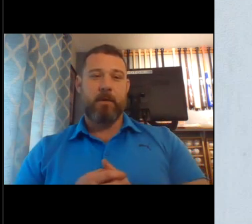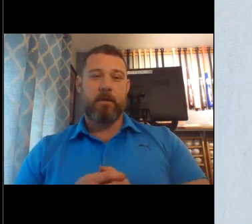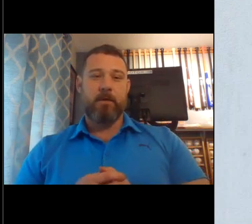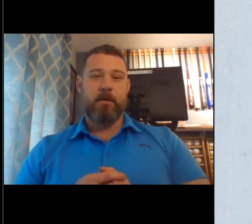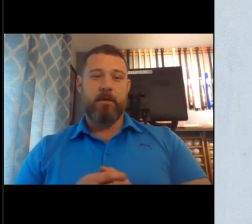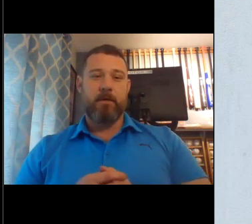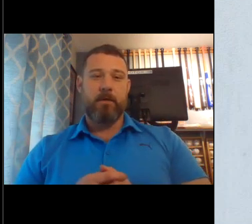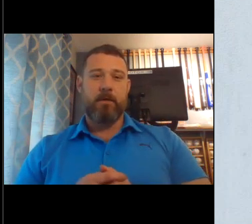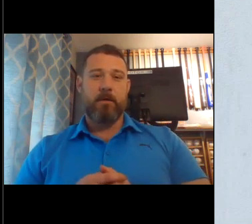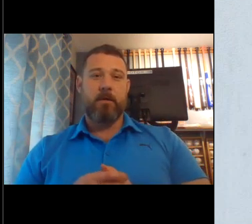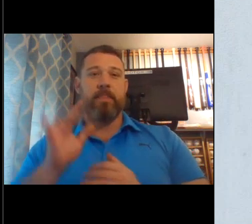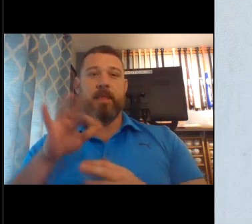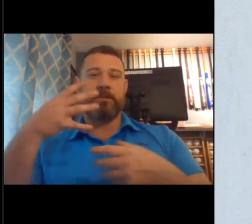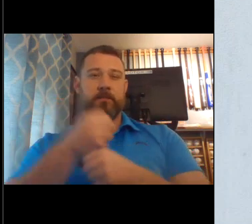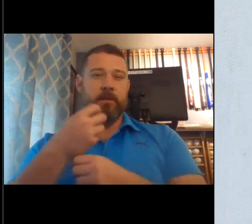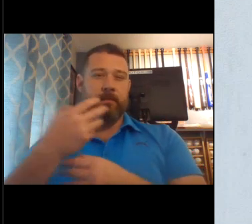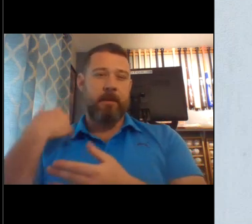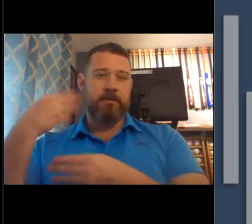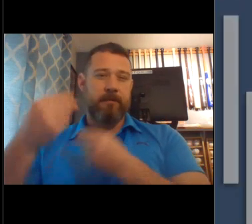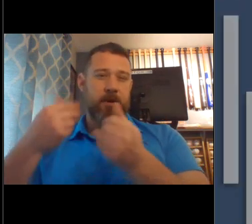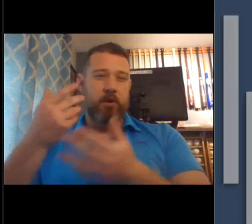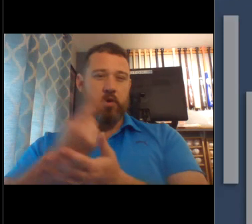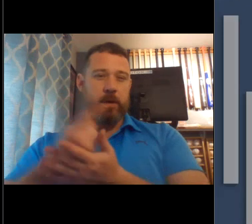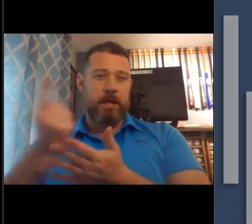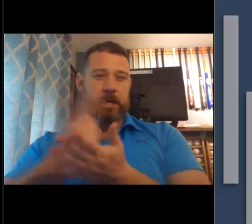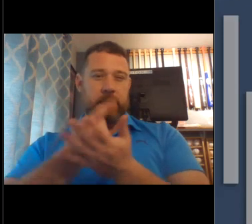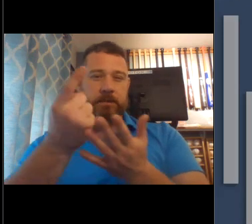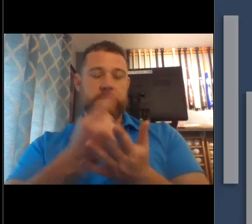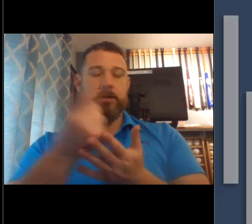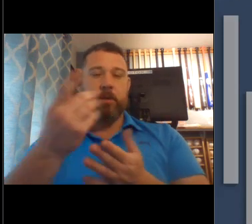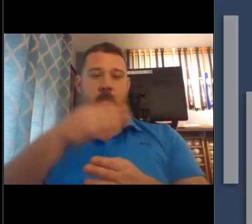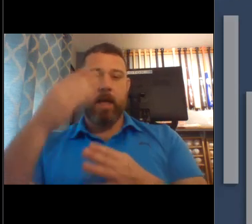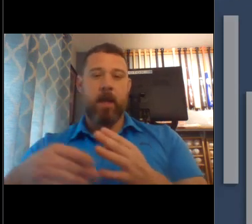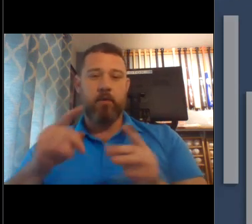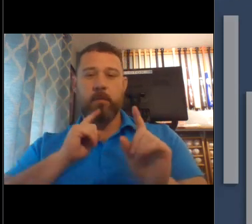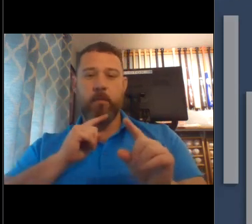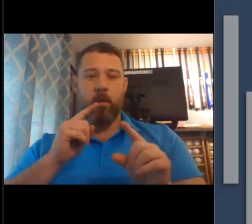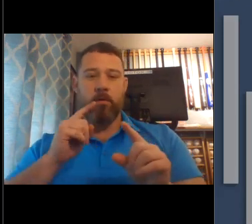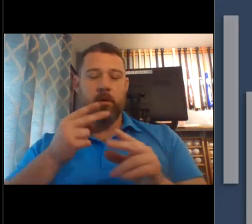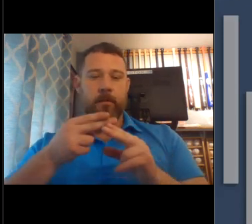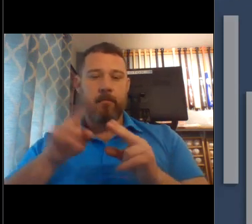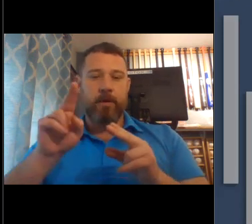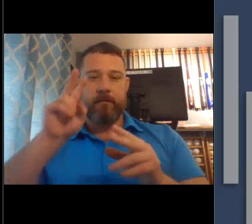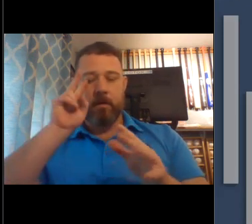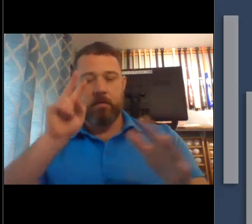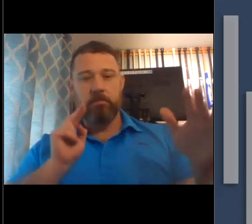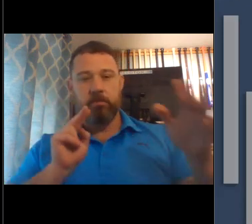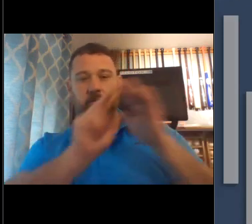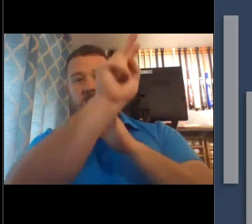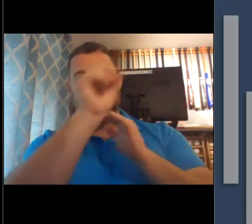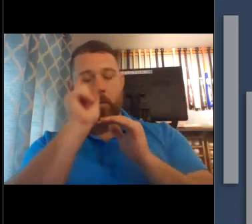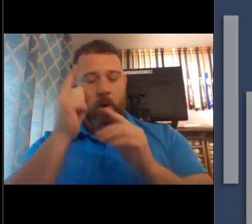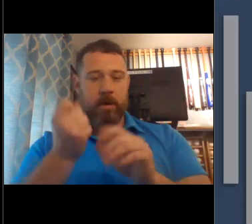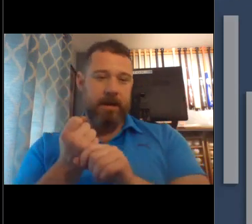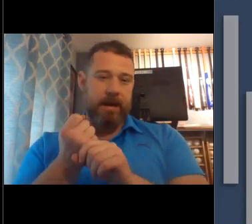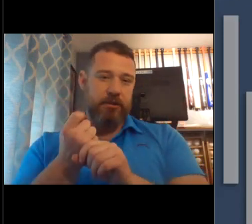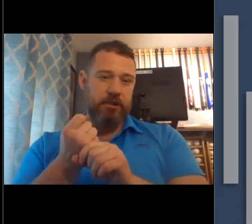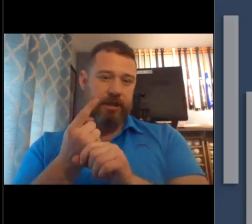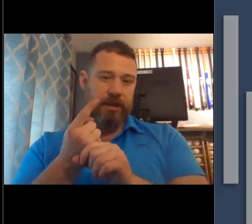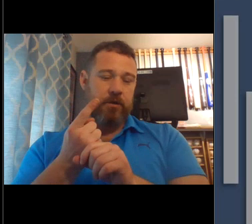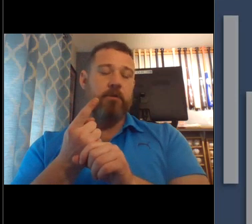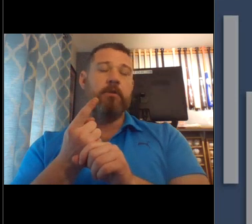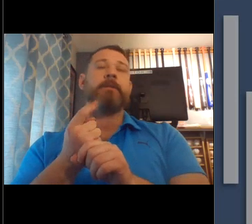Commissioners, that sums up the past few weeks of activity. I'll end my report with a brief look ahead for next year. It's clear